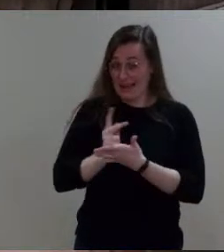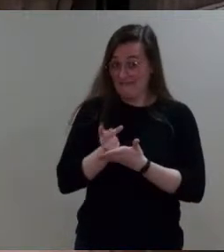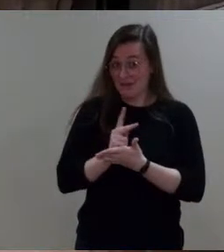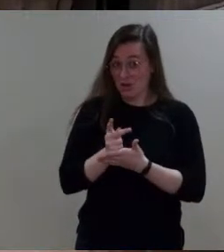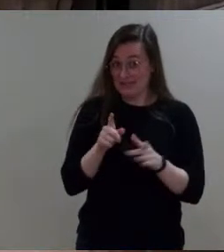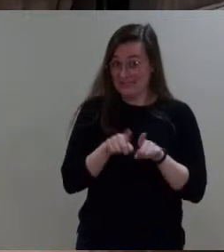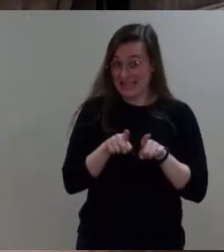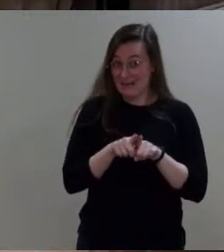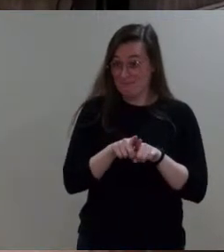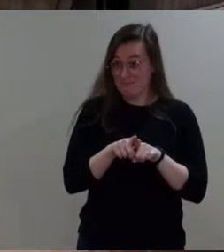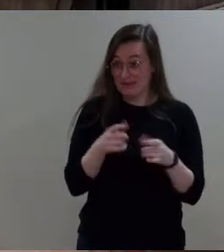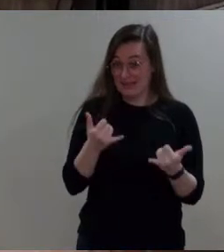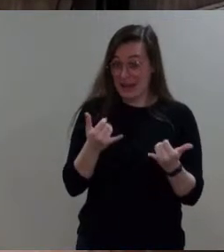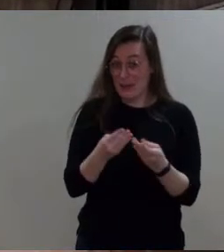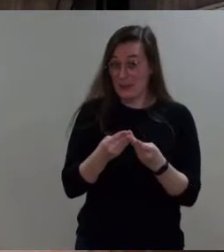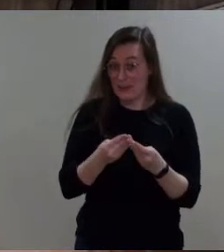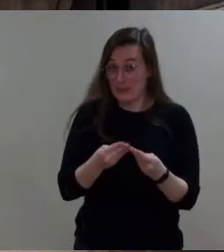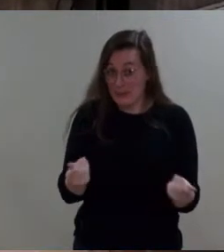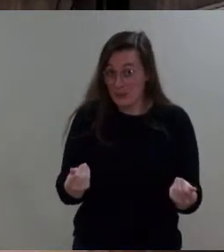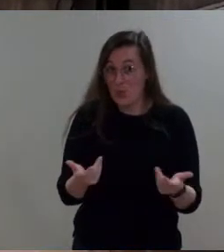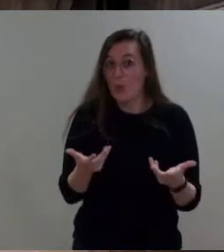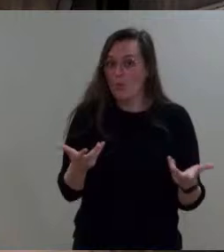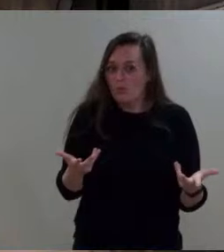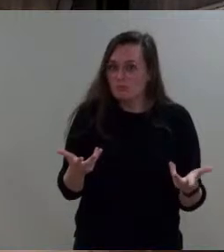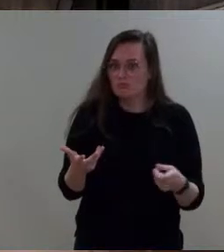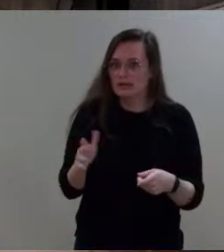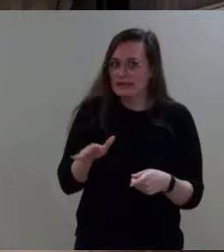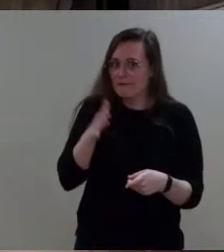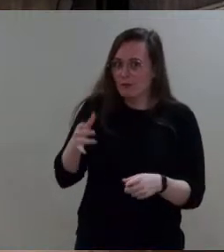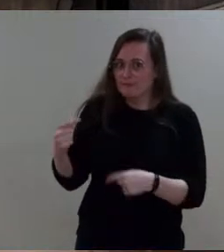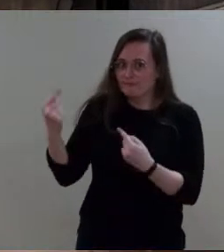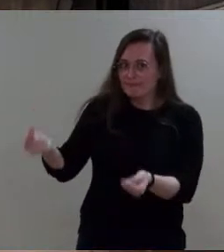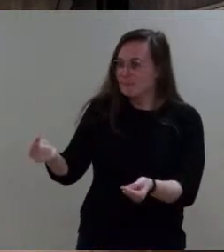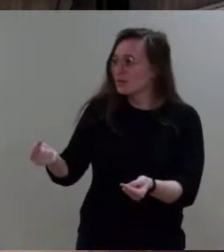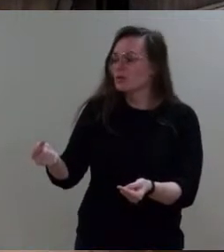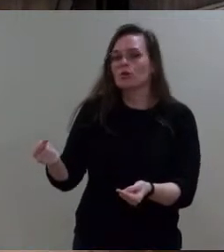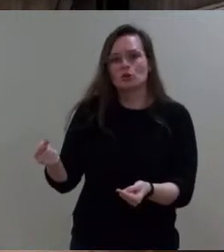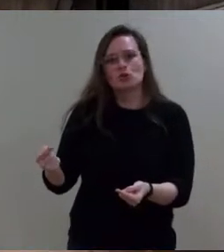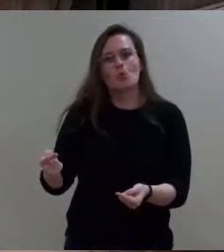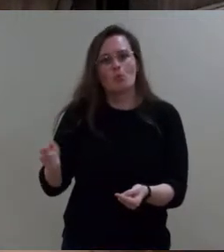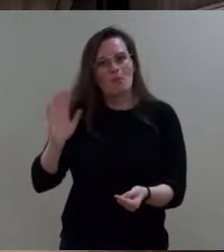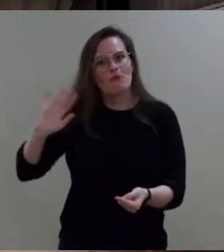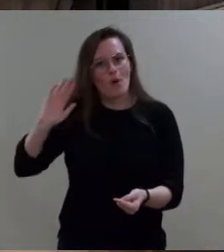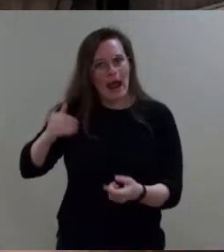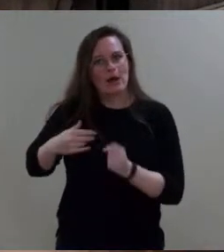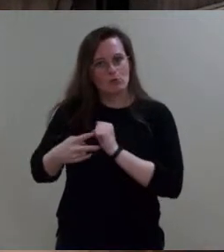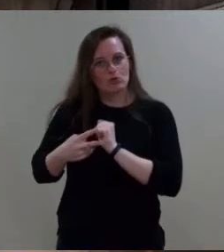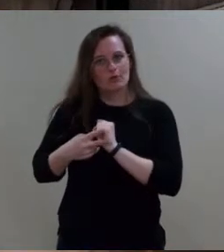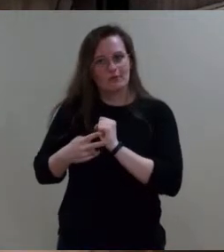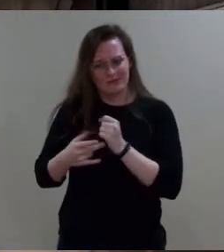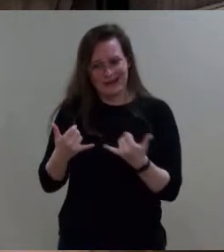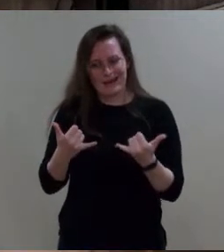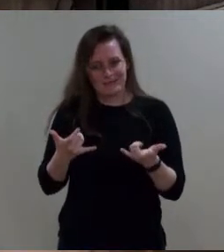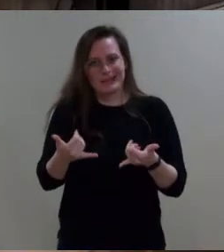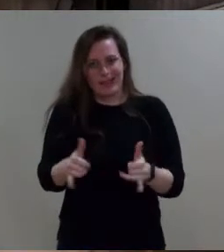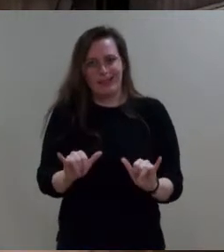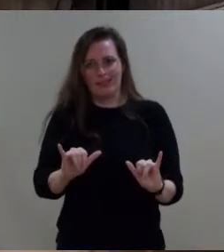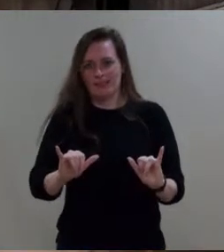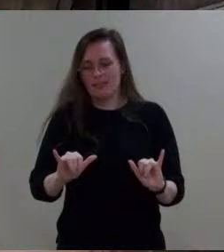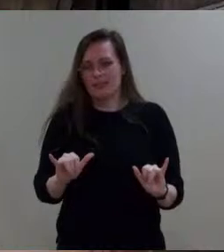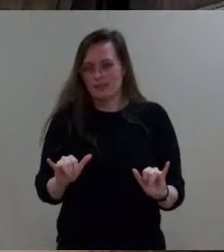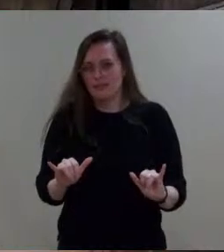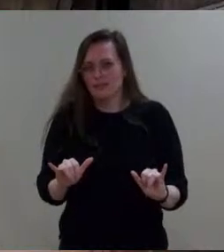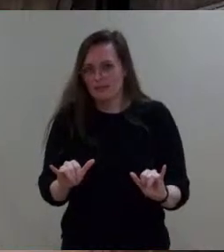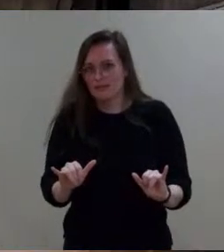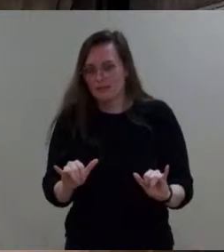we never done it? We have reserves and we have had reserves. The amount of